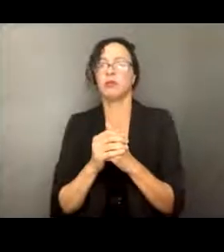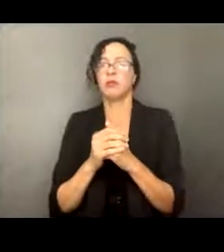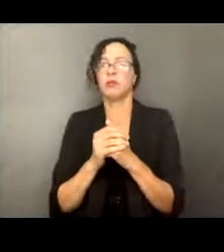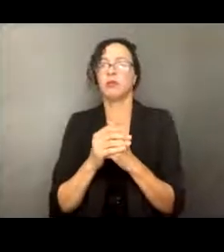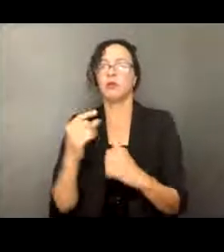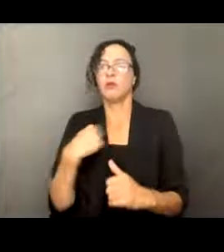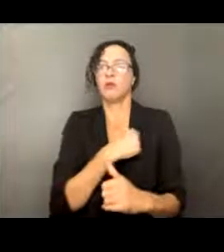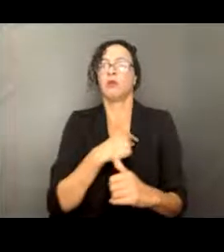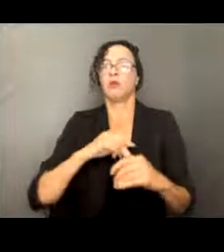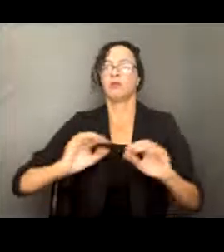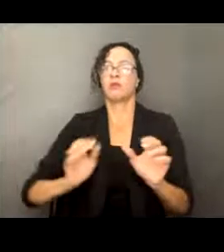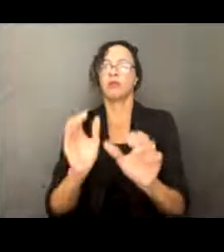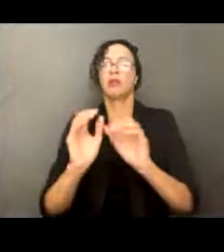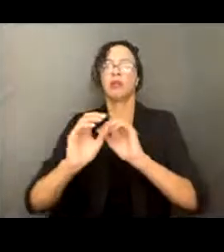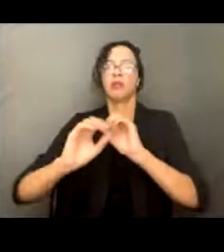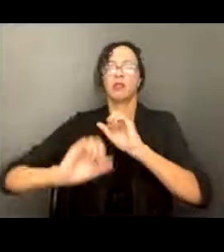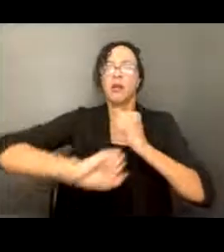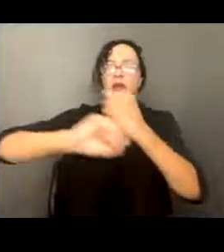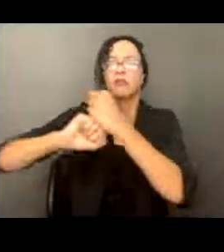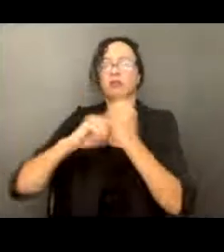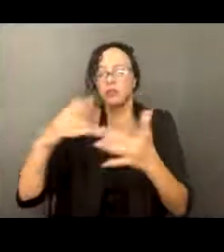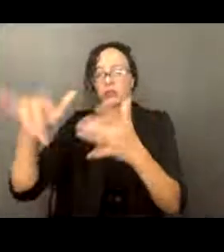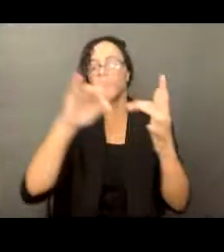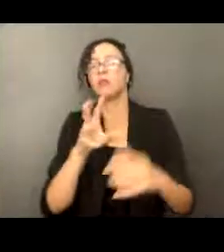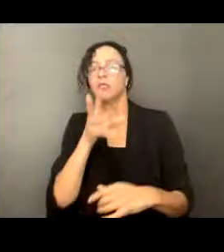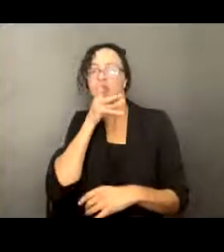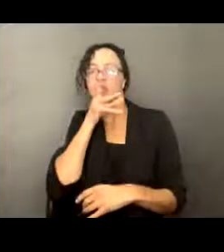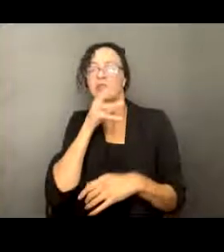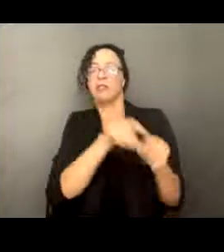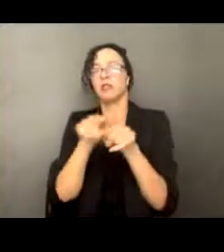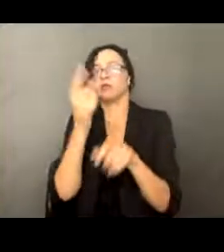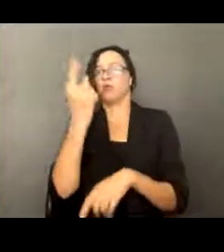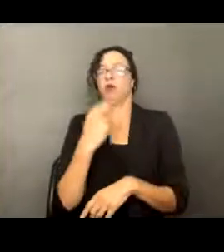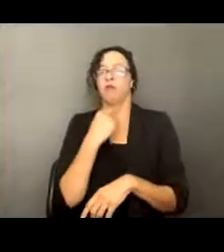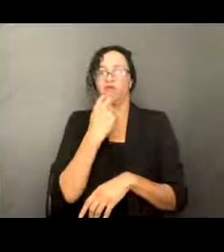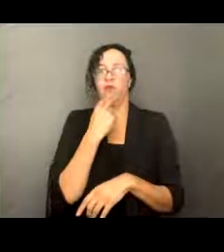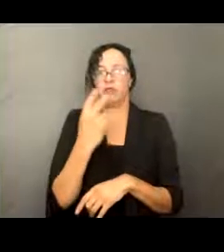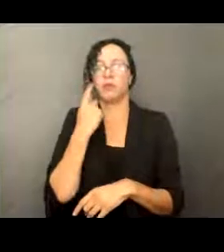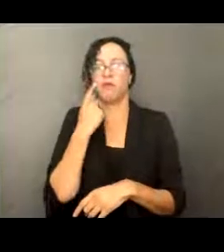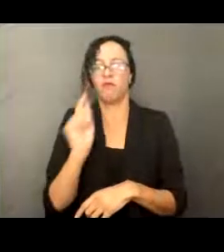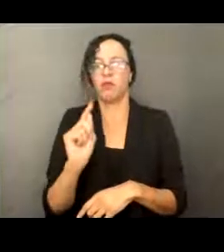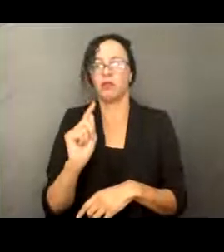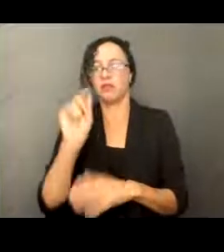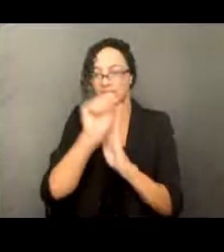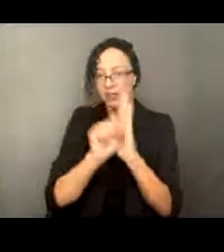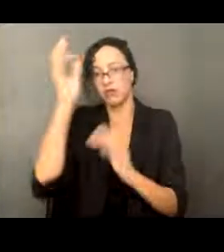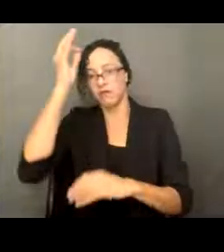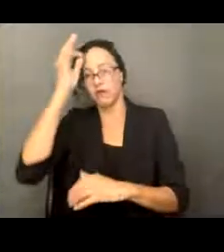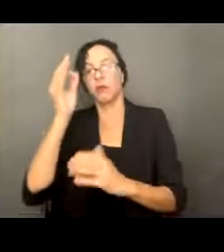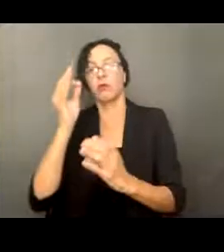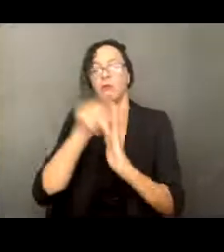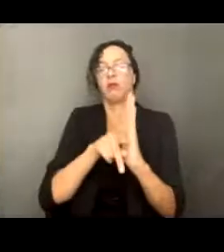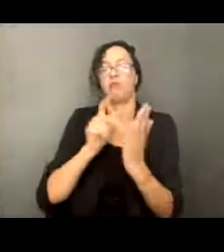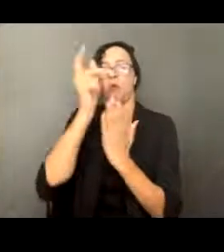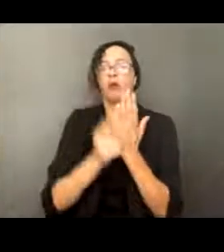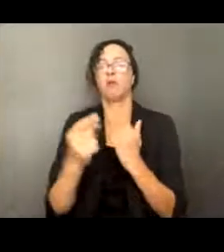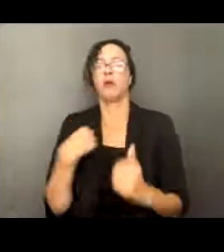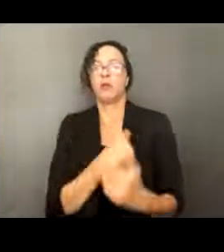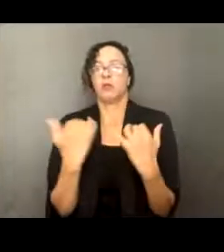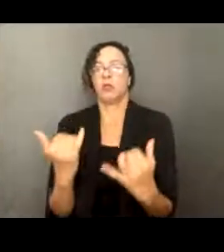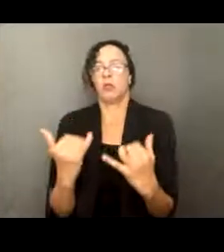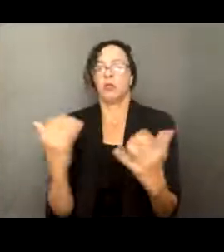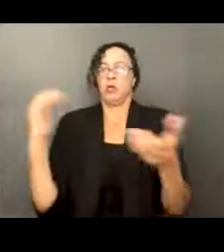speaking as one voice on state and federal policies and programs. We are currently partnering with Caltrans